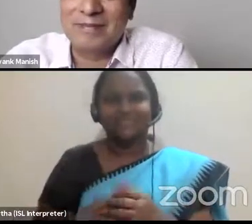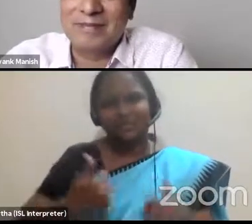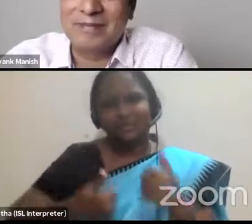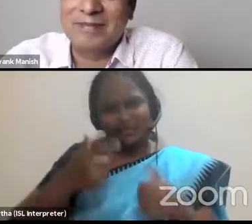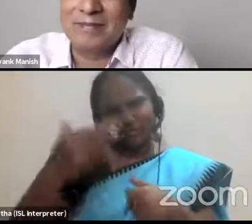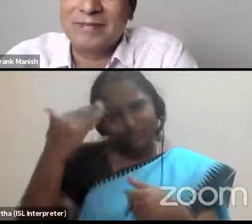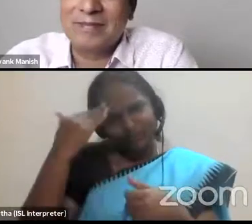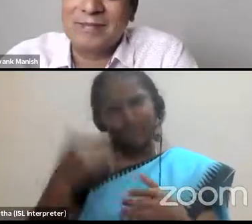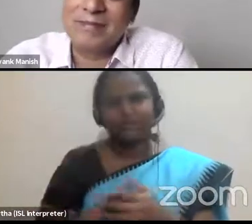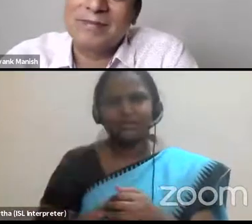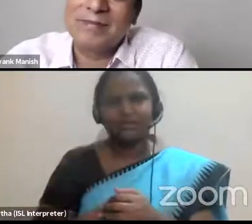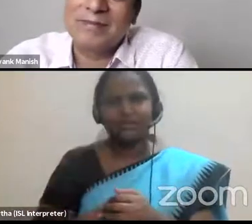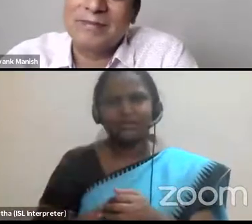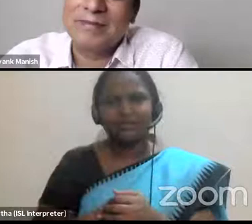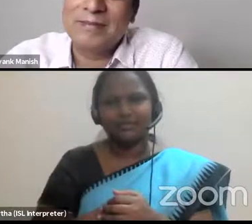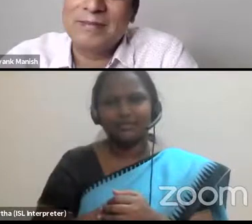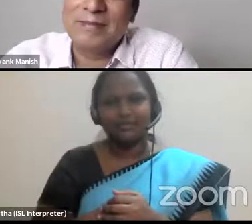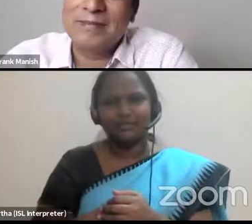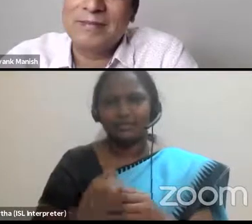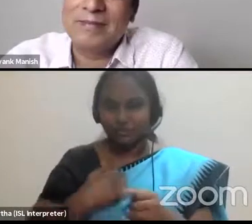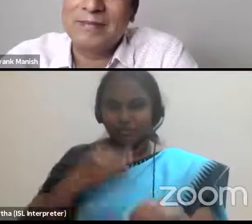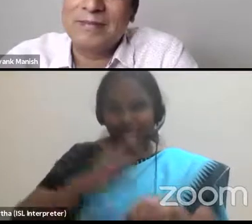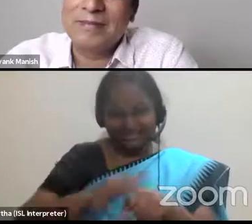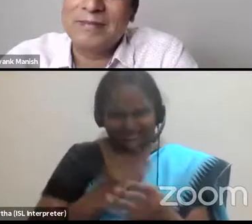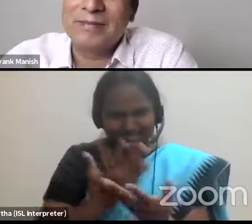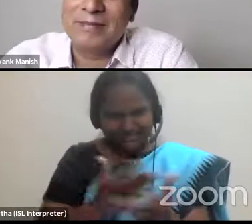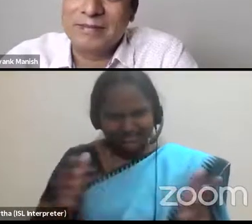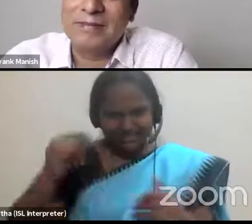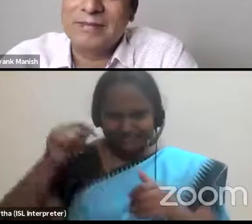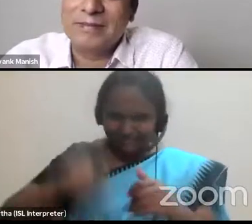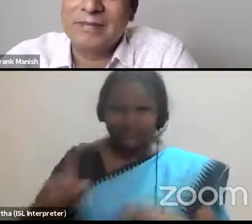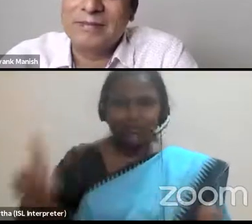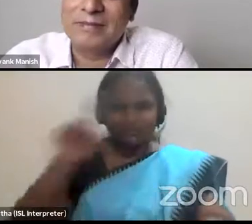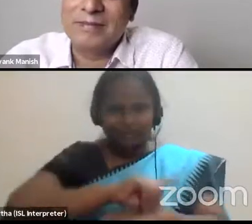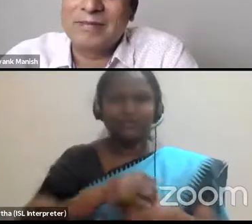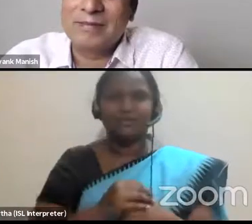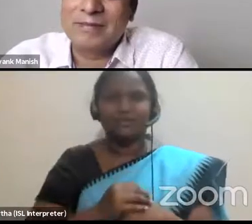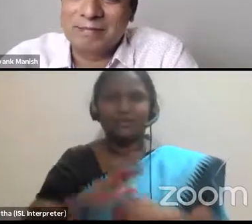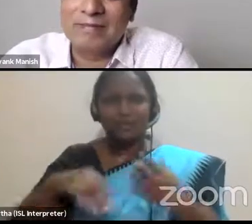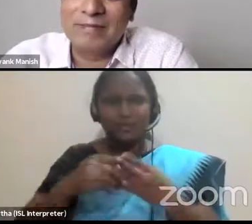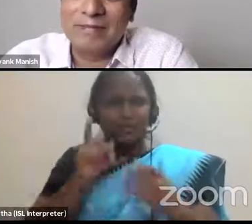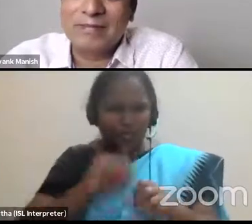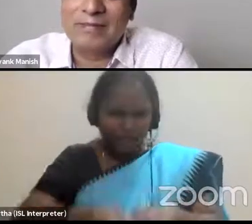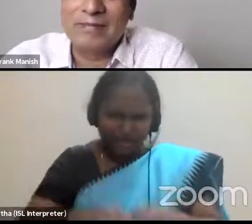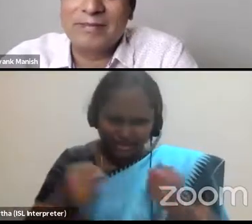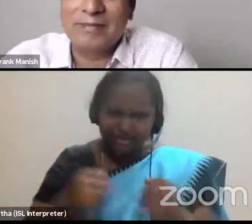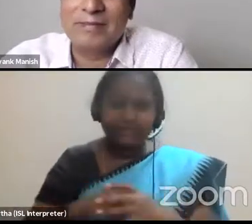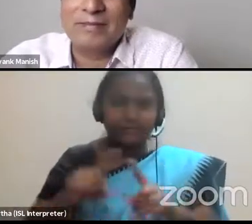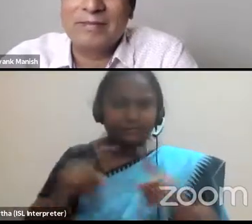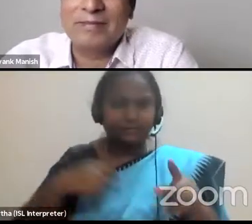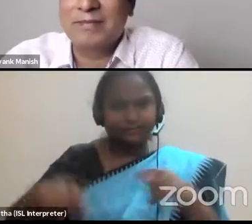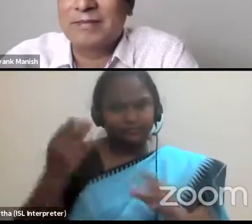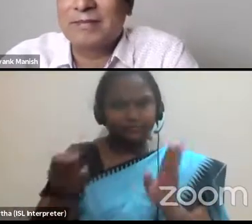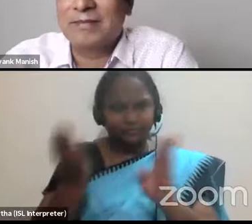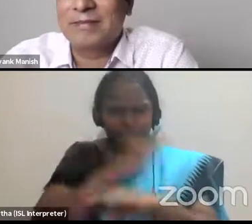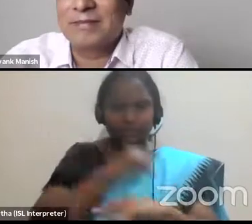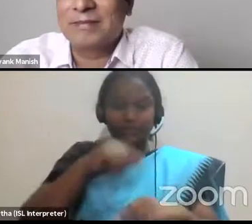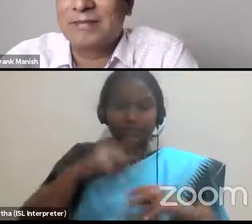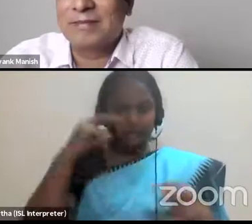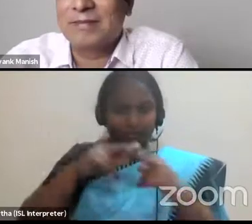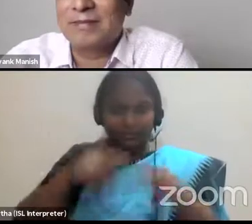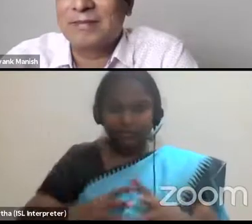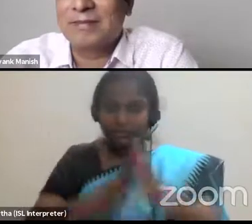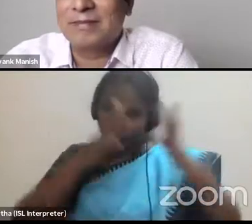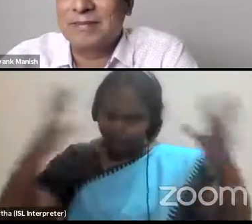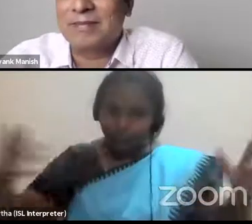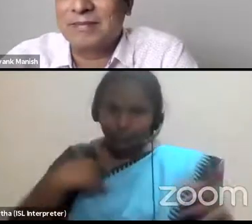know, we've experienced something here today that's really groundbreaking. But like I said earlier, tip of the iceberg, there's so much